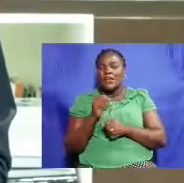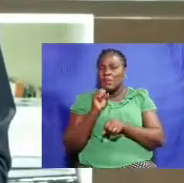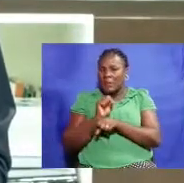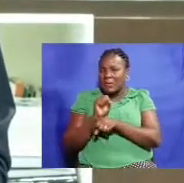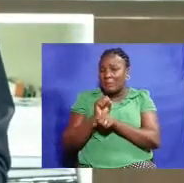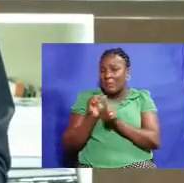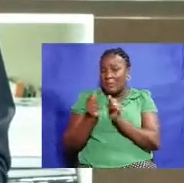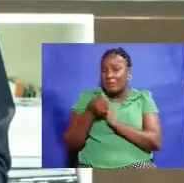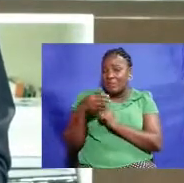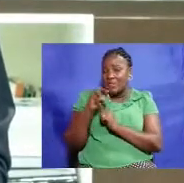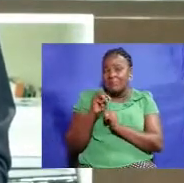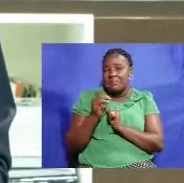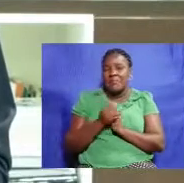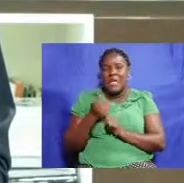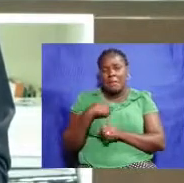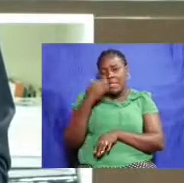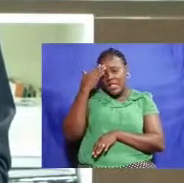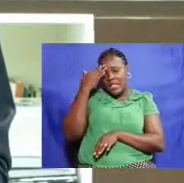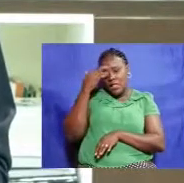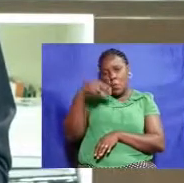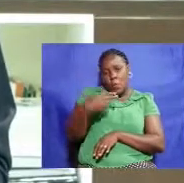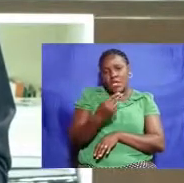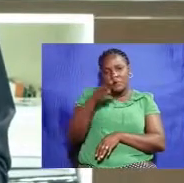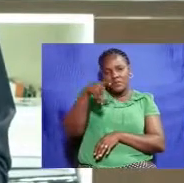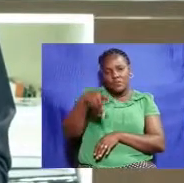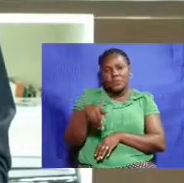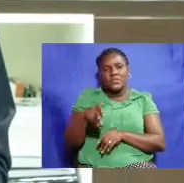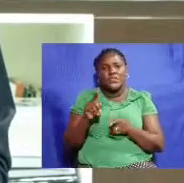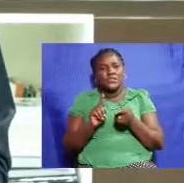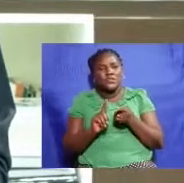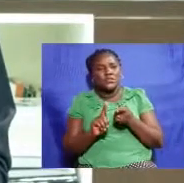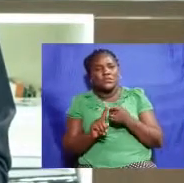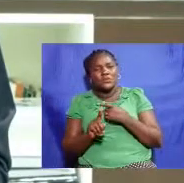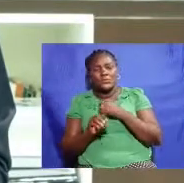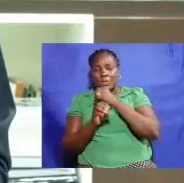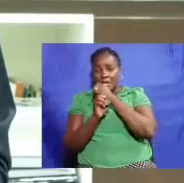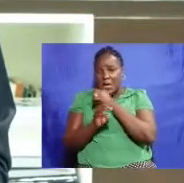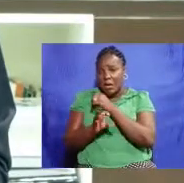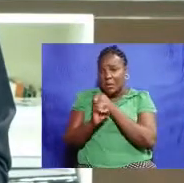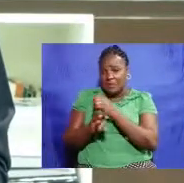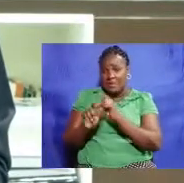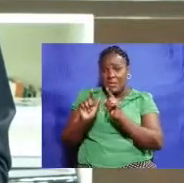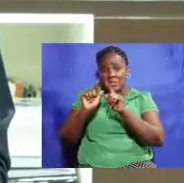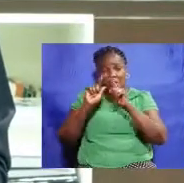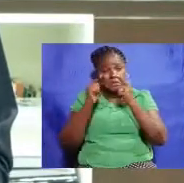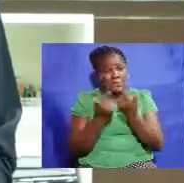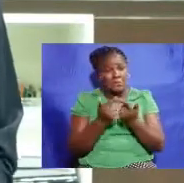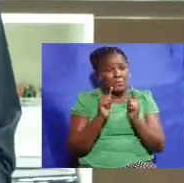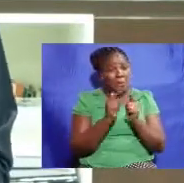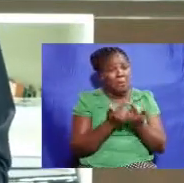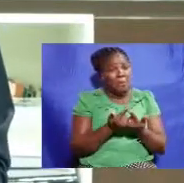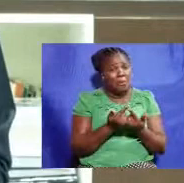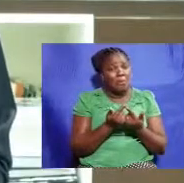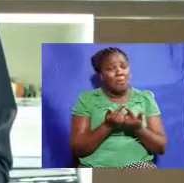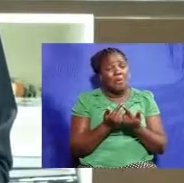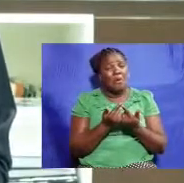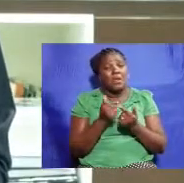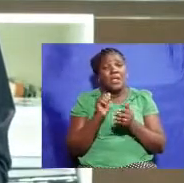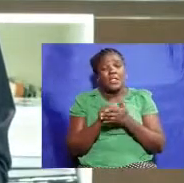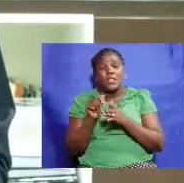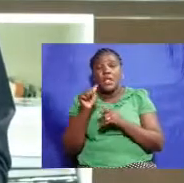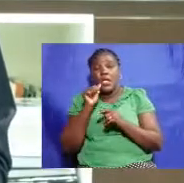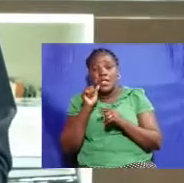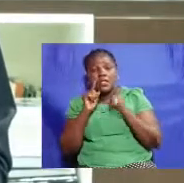them. I know H4P to be an advocacy group that promotes issues concerning disability